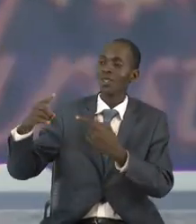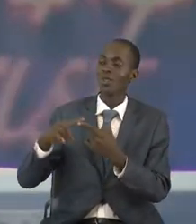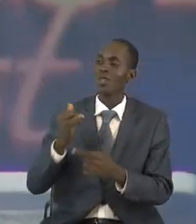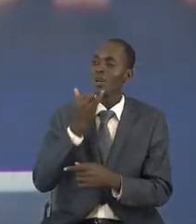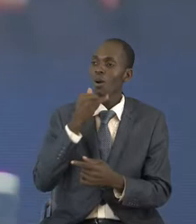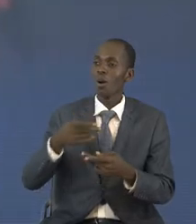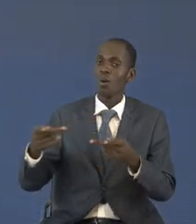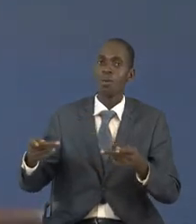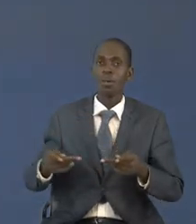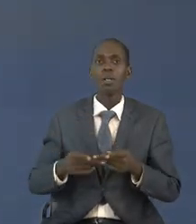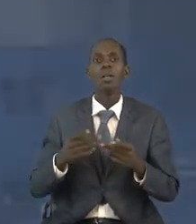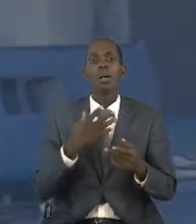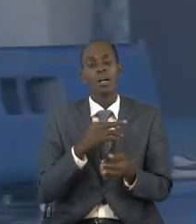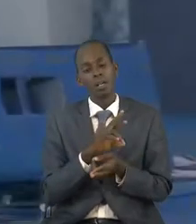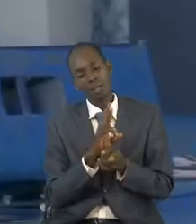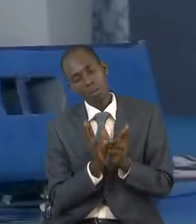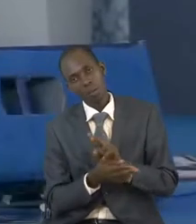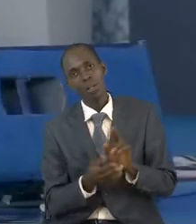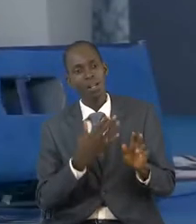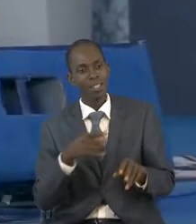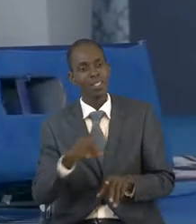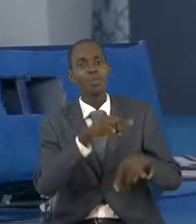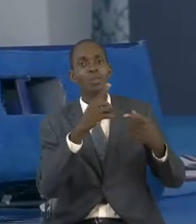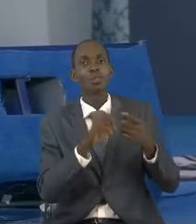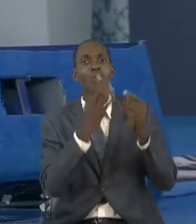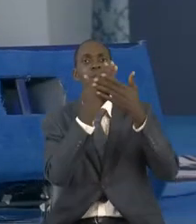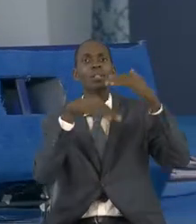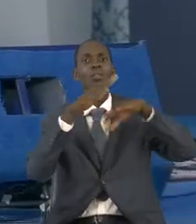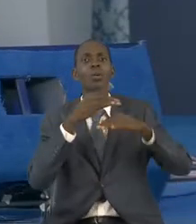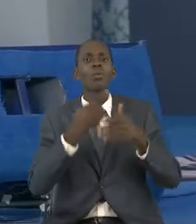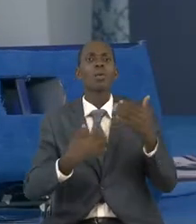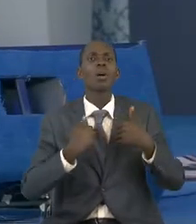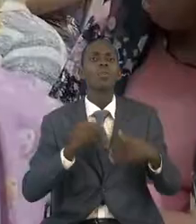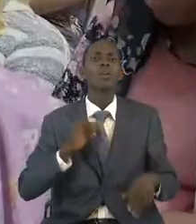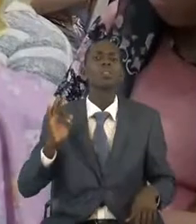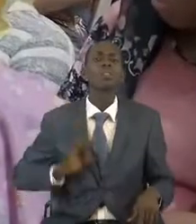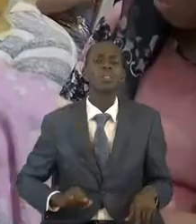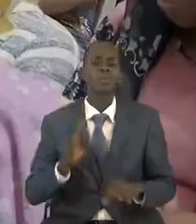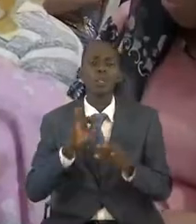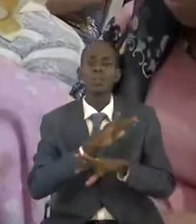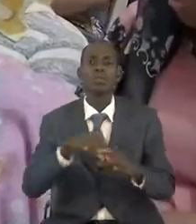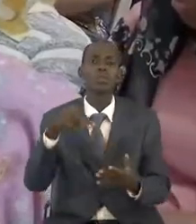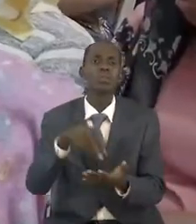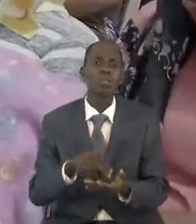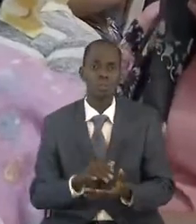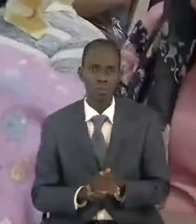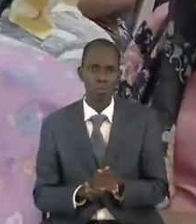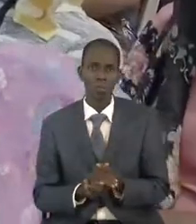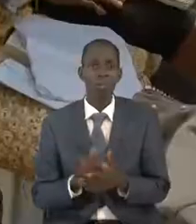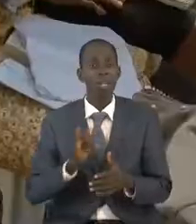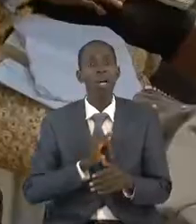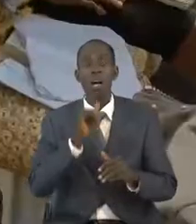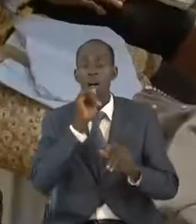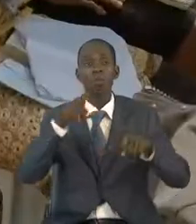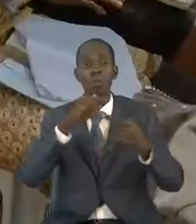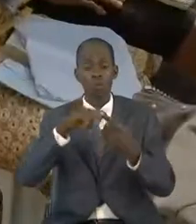repent after that, and then they go to heaven, what have I gained? I'm going to stand. I said I'm going to stand.